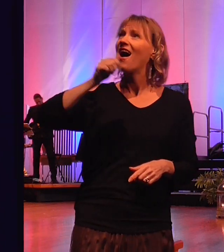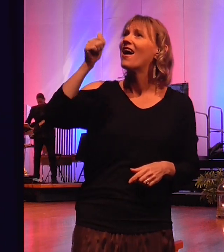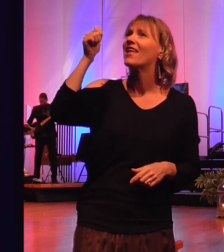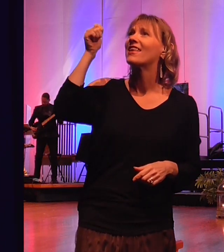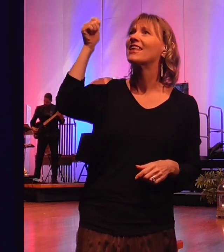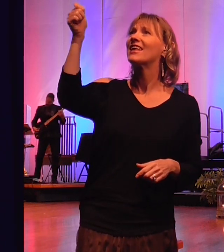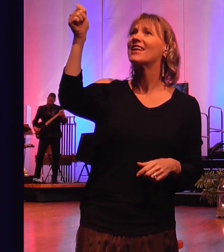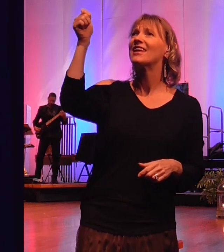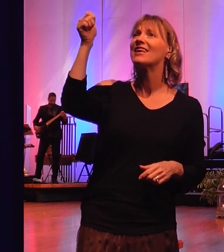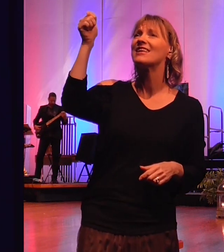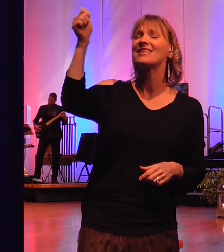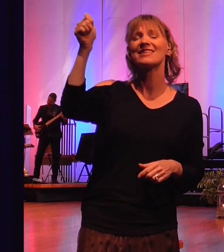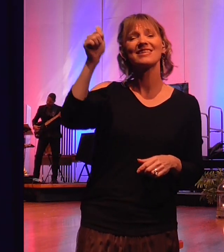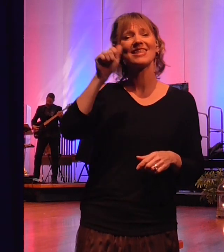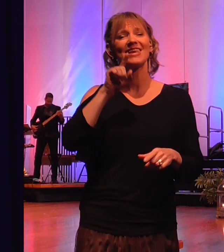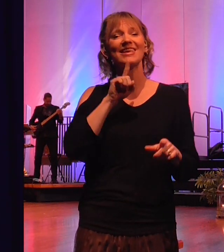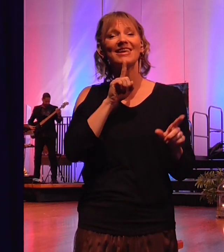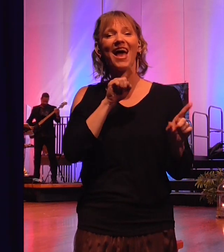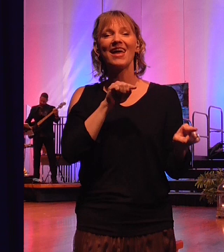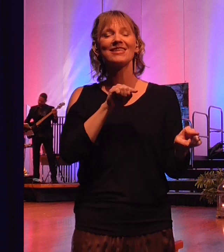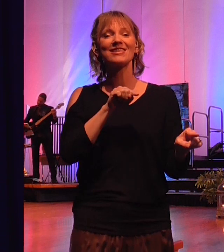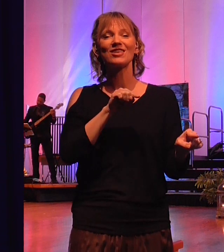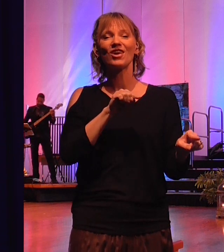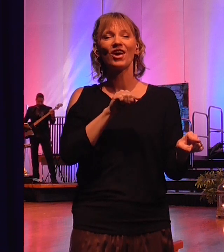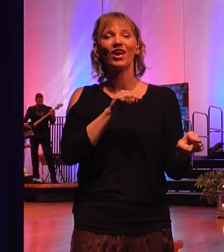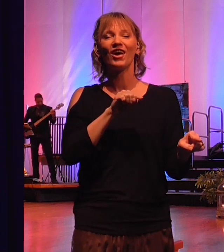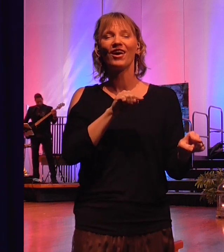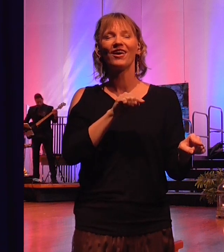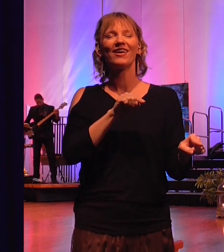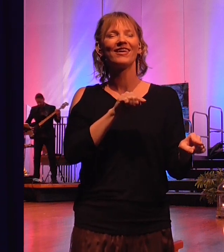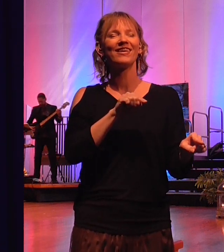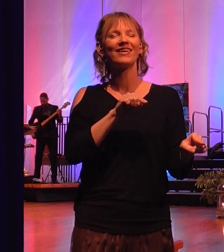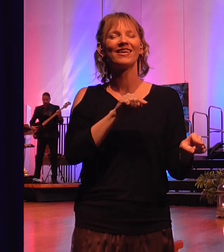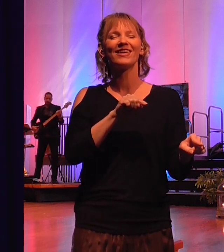God is the answer.